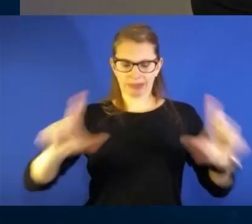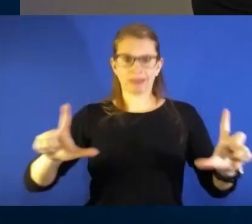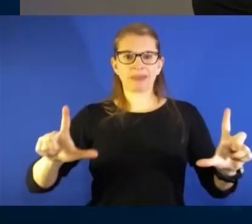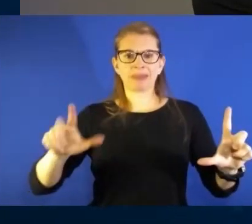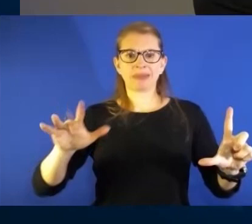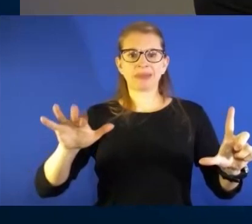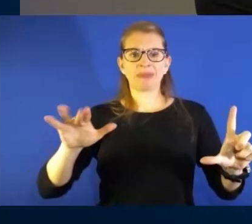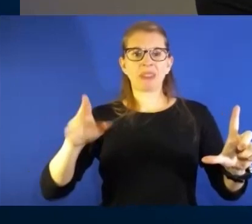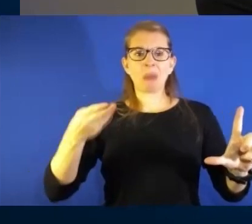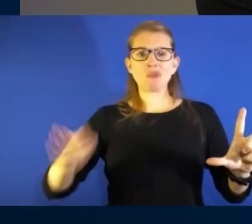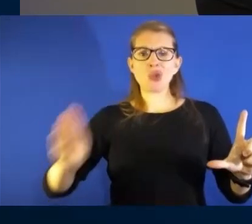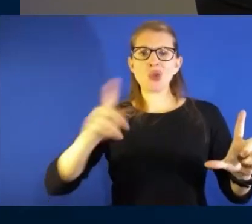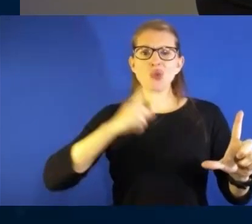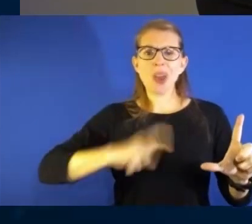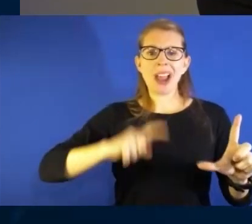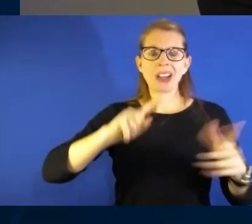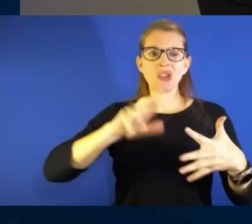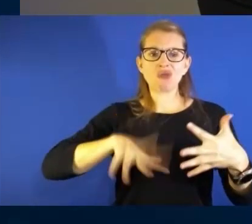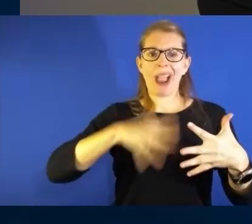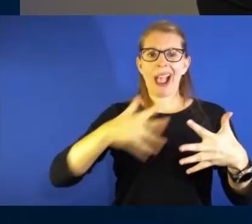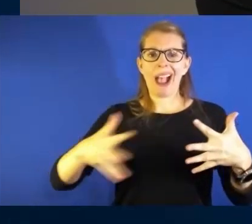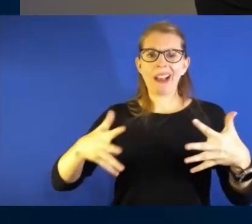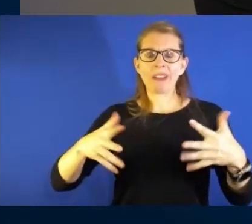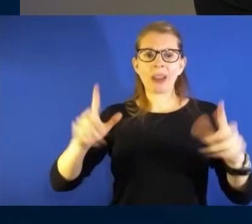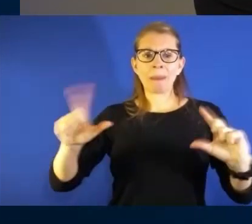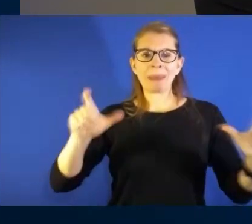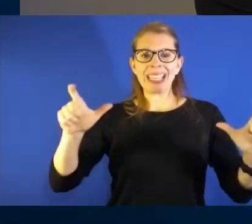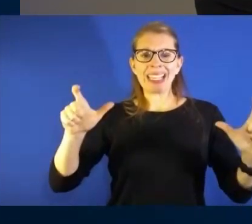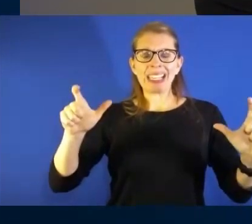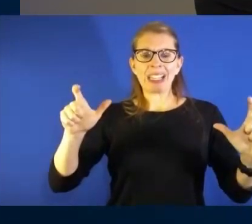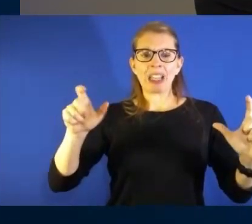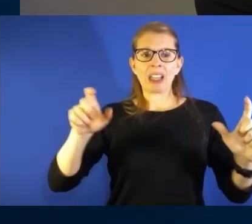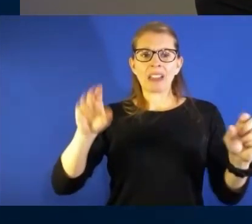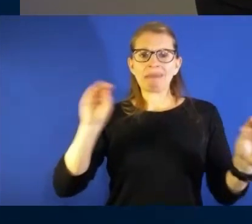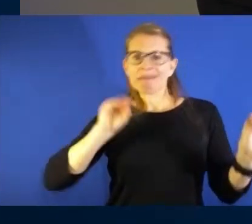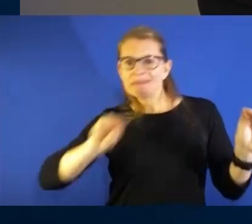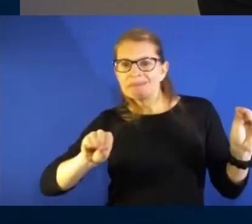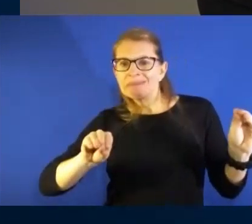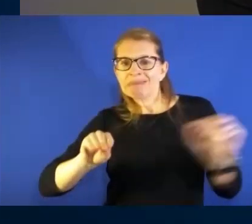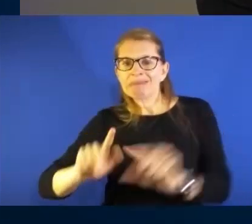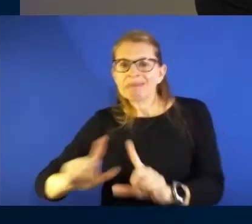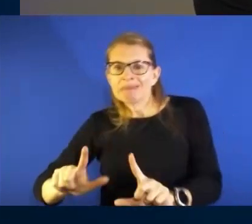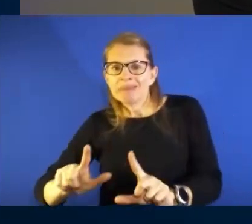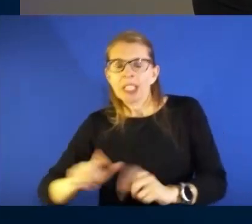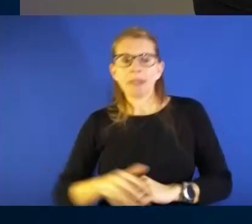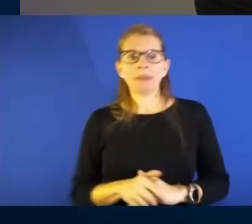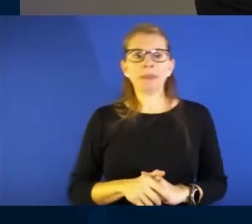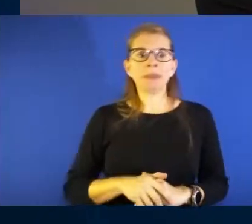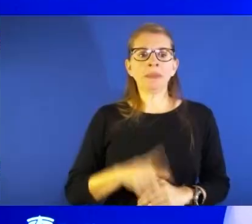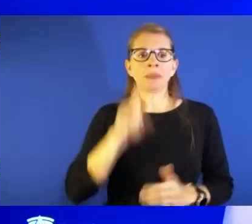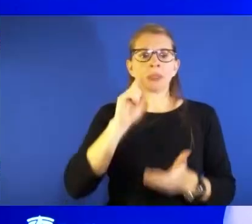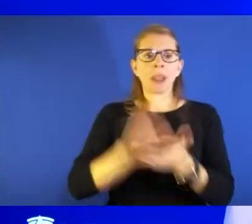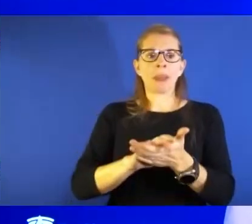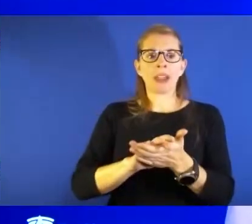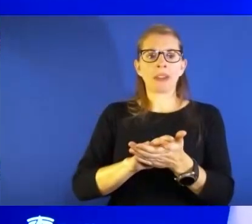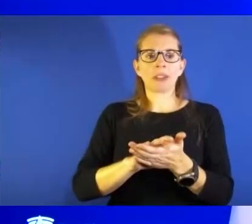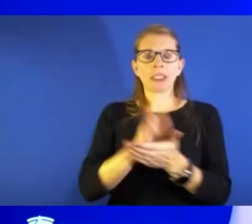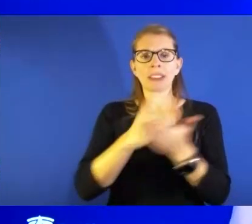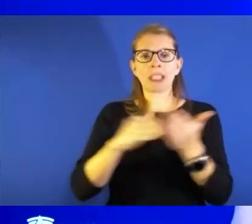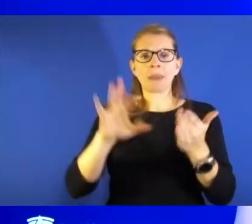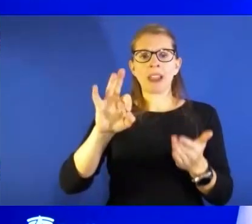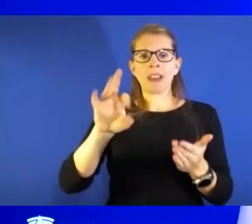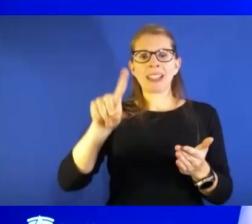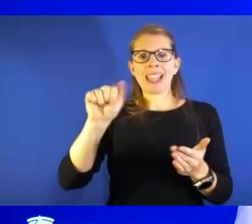blue and red graph, a big one, and then there was an inset with a smaller one. Basically, I believe from what some of the FDA briefs